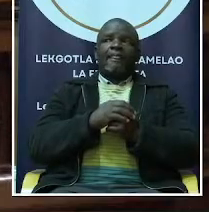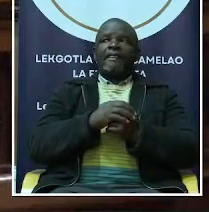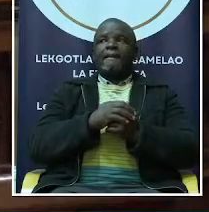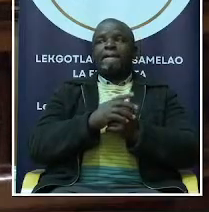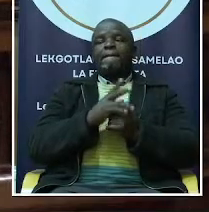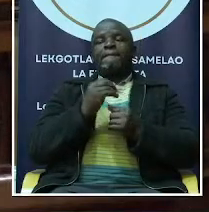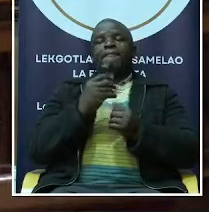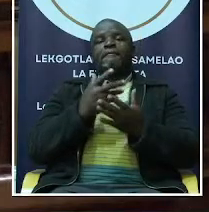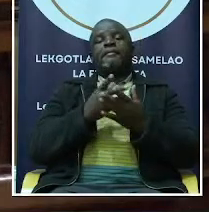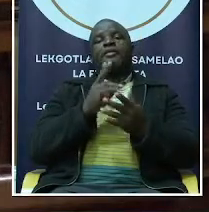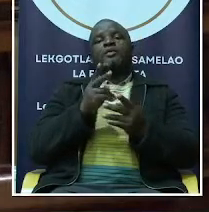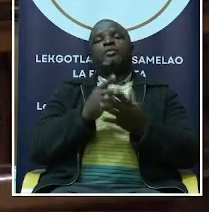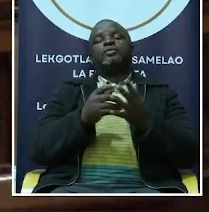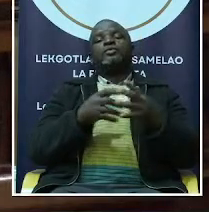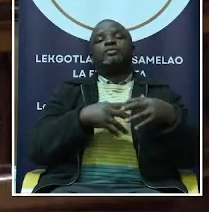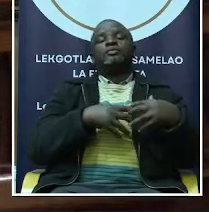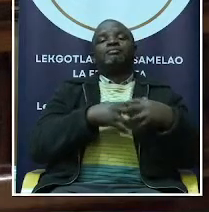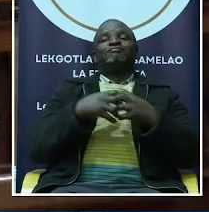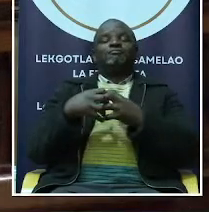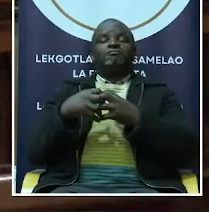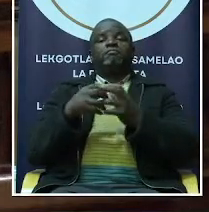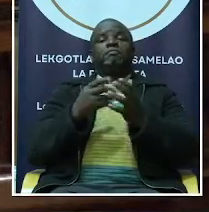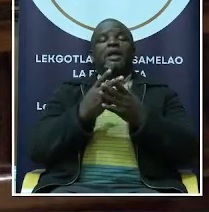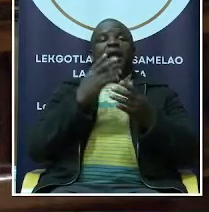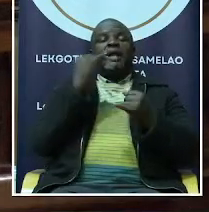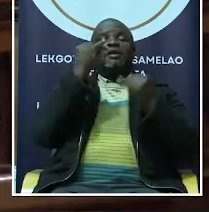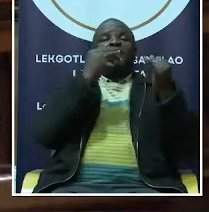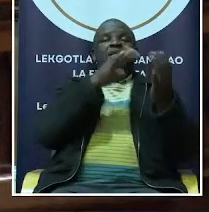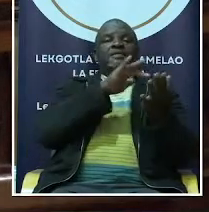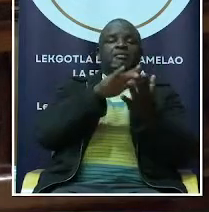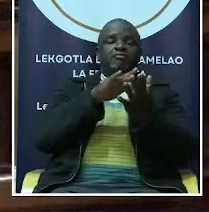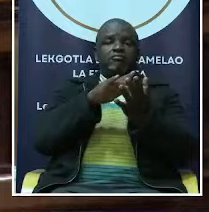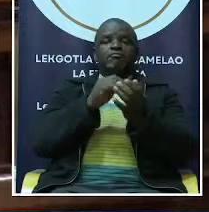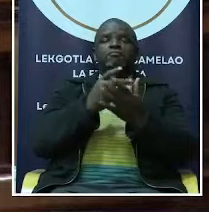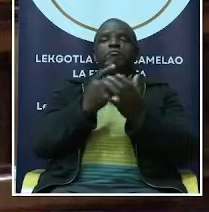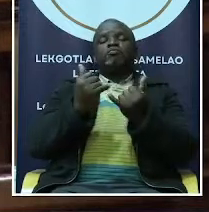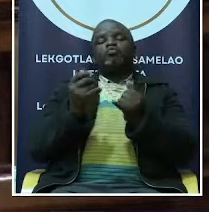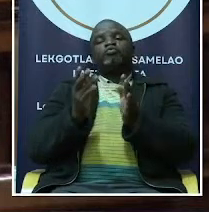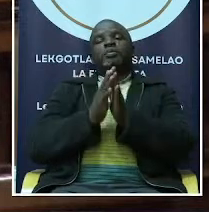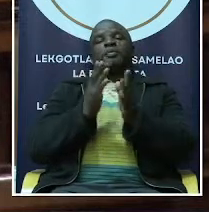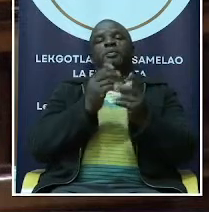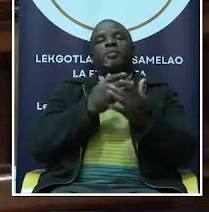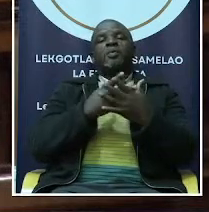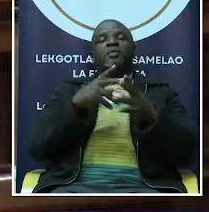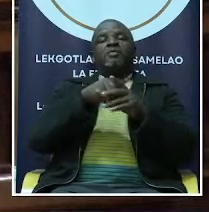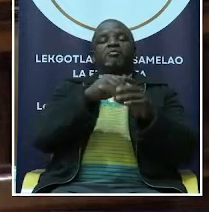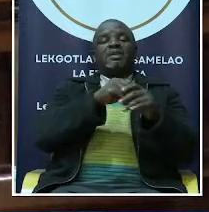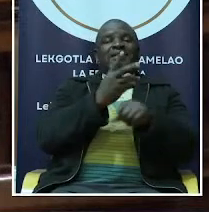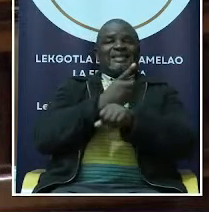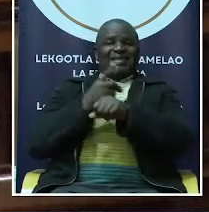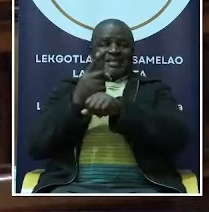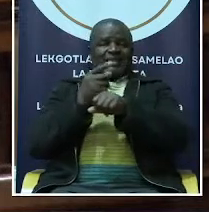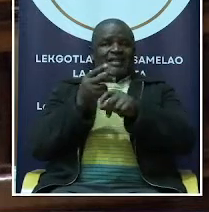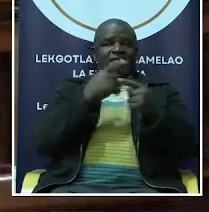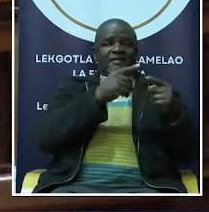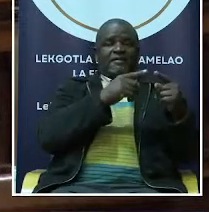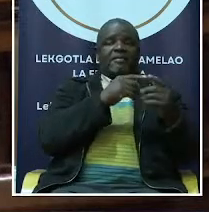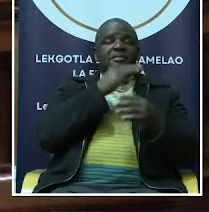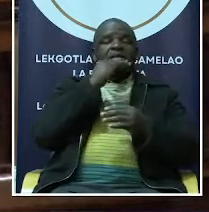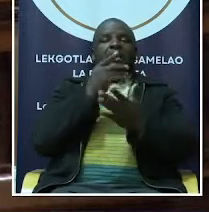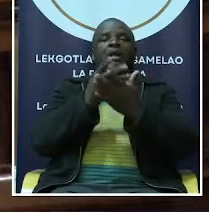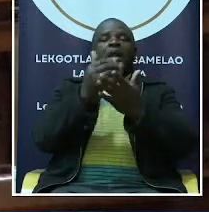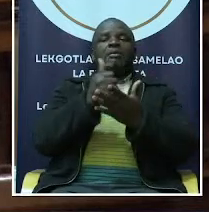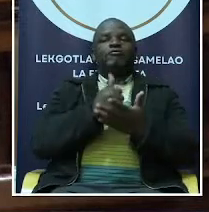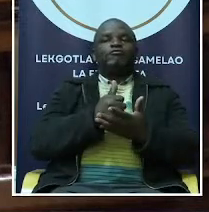And then we move for the establishment of innovative hubs and coding academies in every district. This will help us